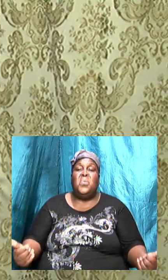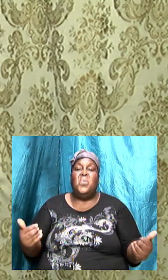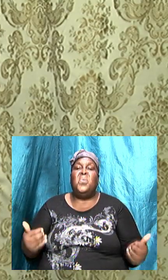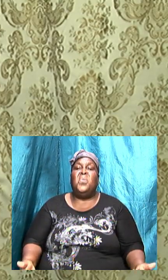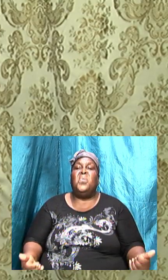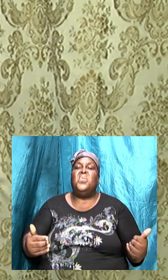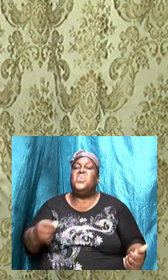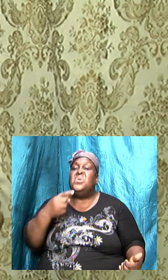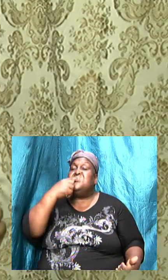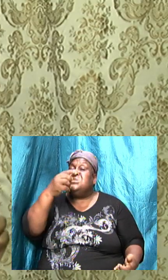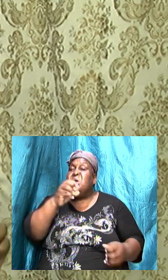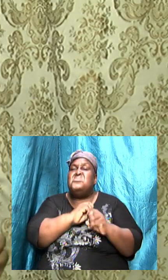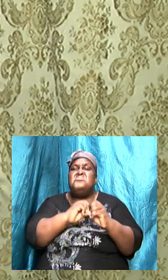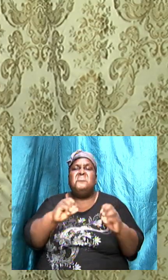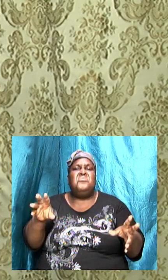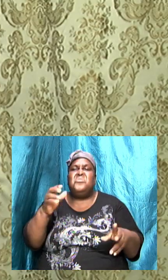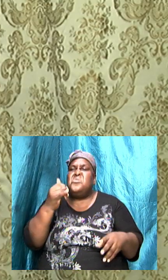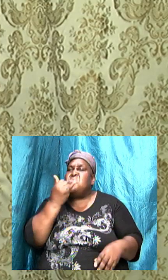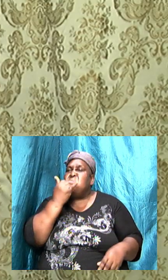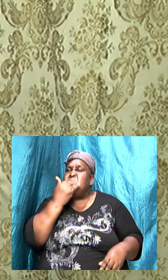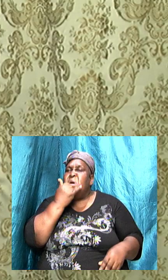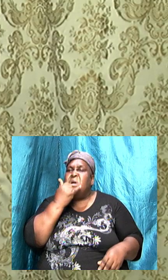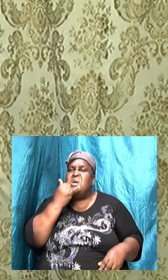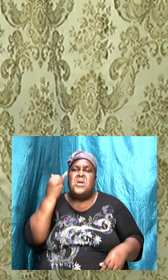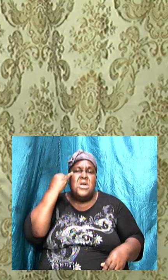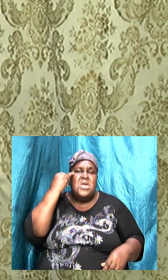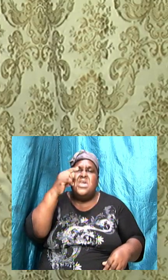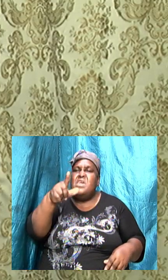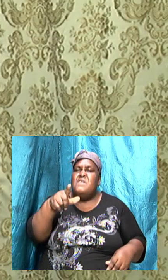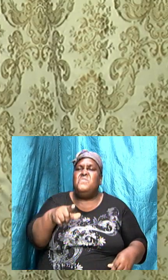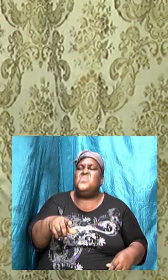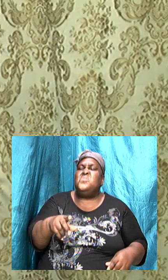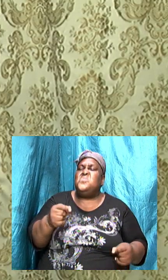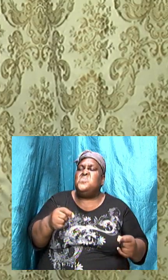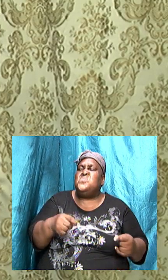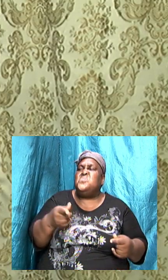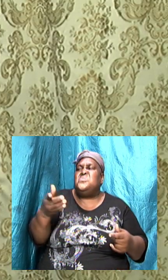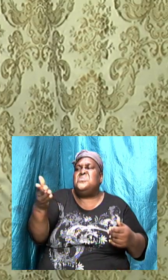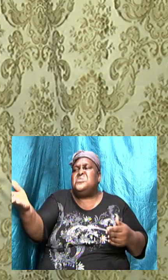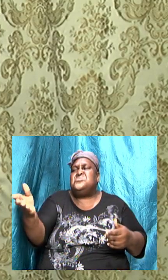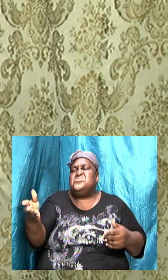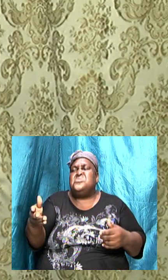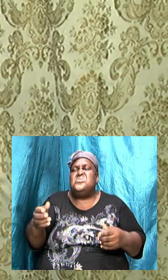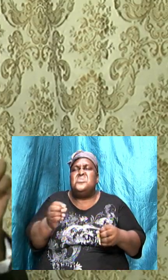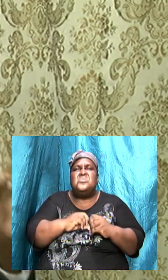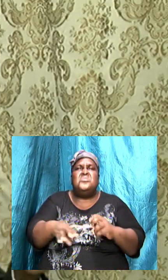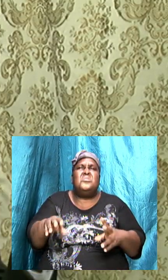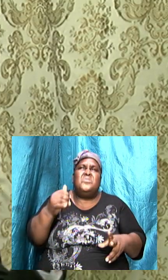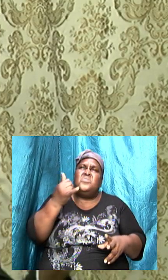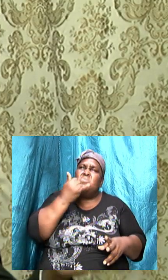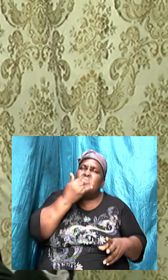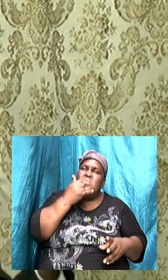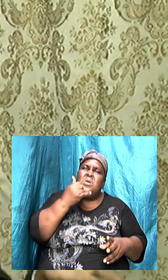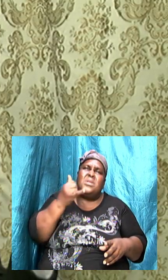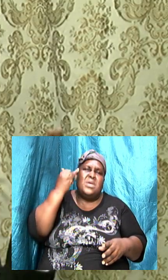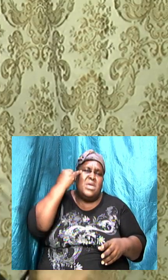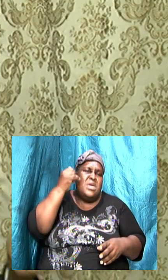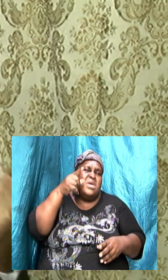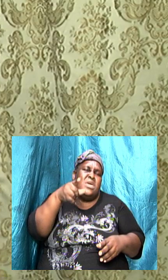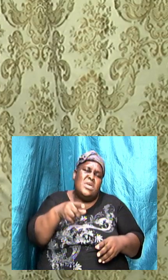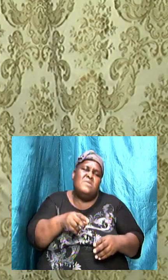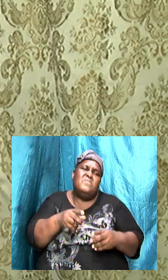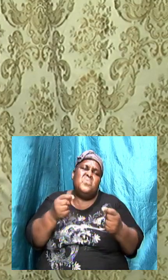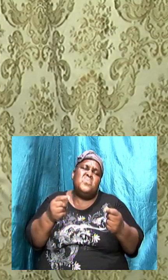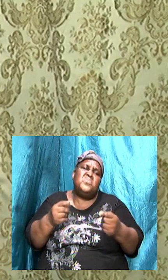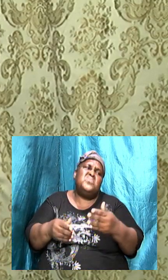saying nothing is wrong if you do this. Nothing is wrong if you do that. Nothing is wrong to do every single thing in the world